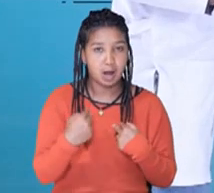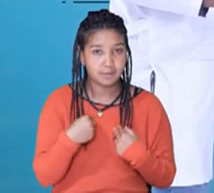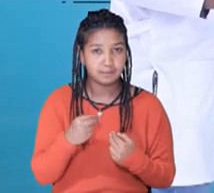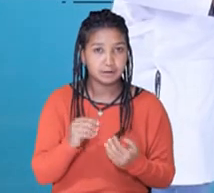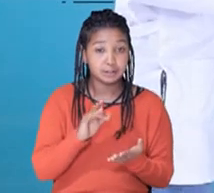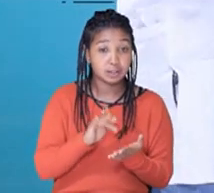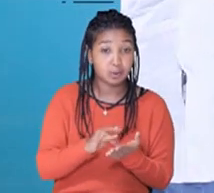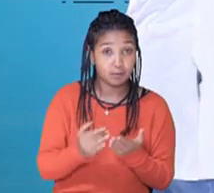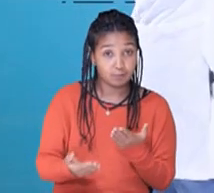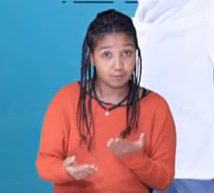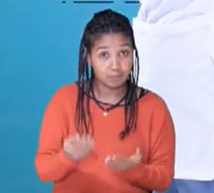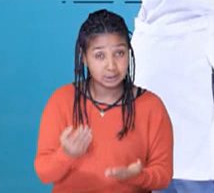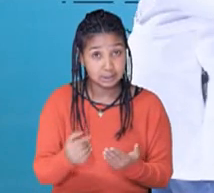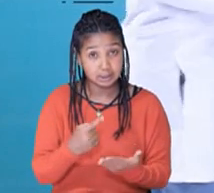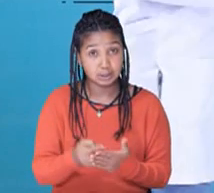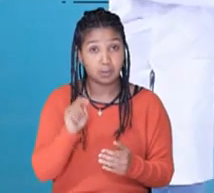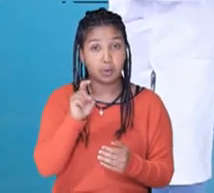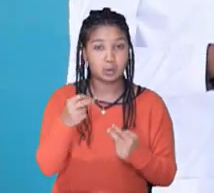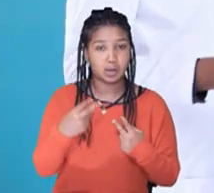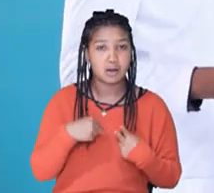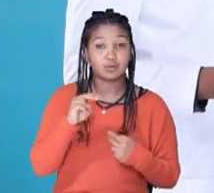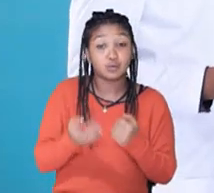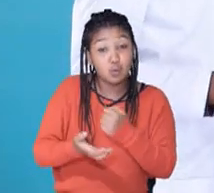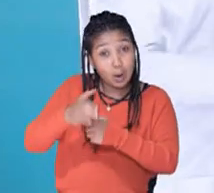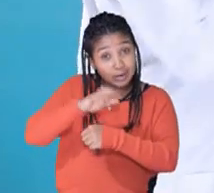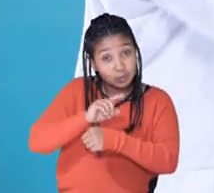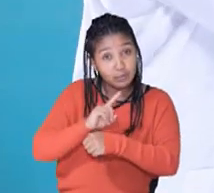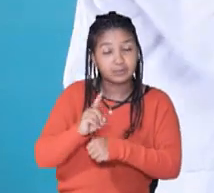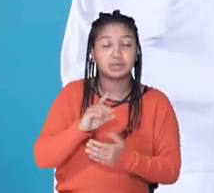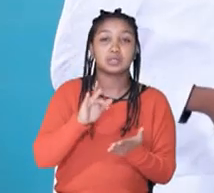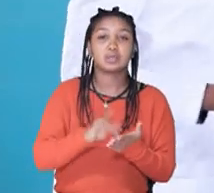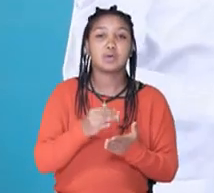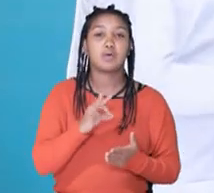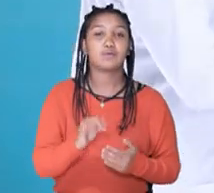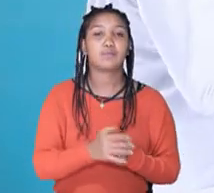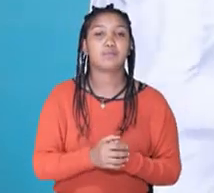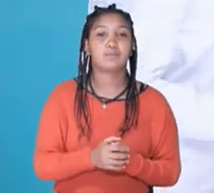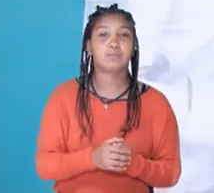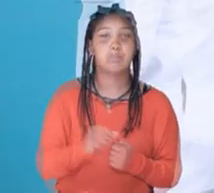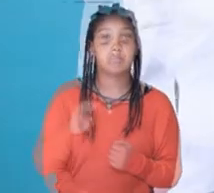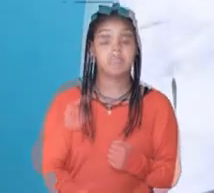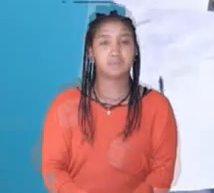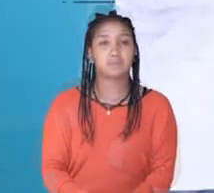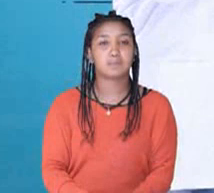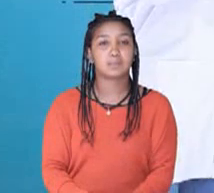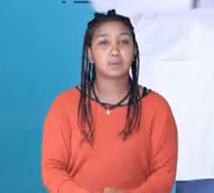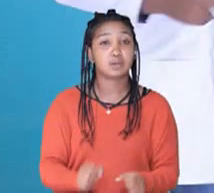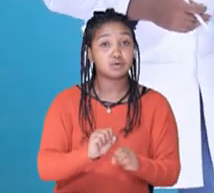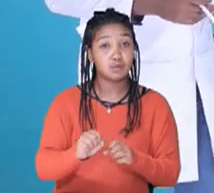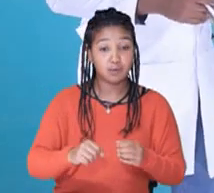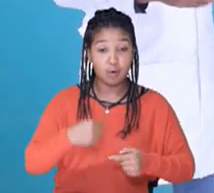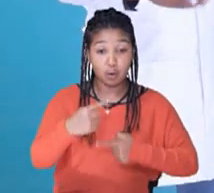the velocity of center of mass, and at this point we can have twice of the velocity of the center of mass. So